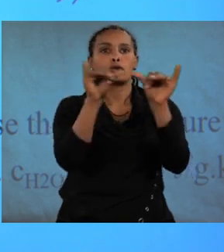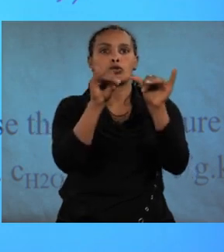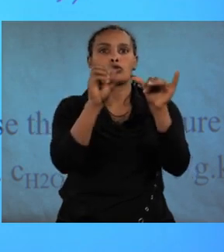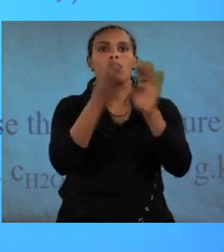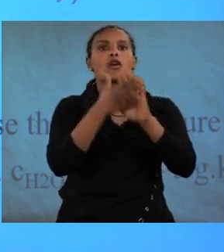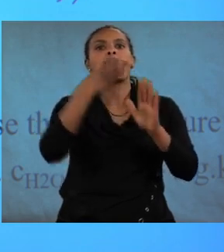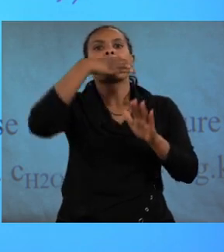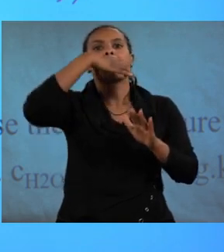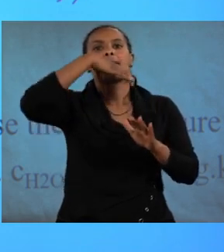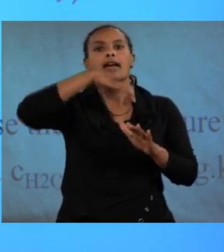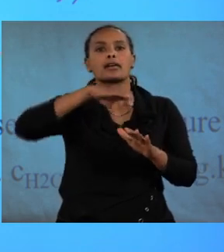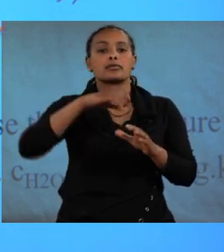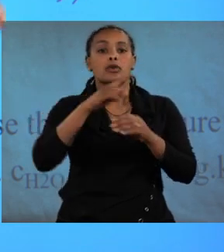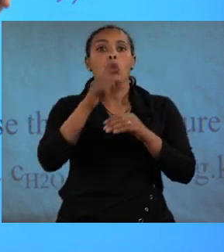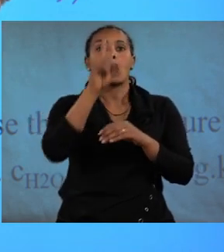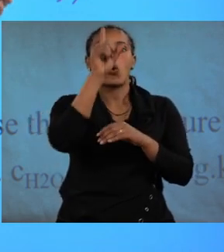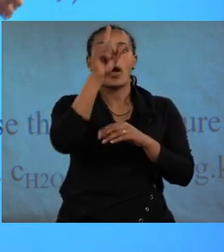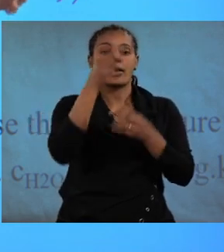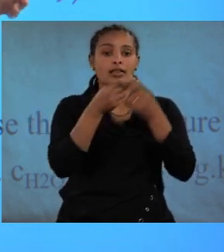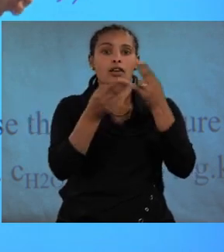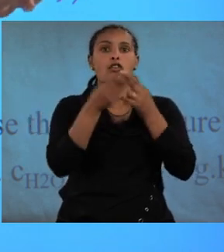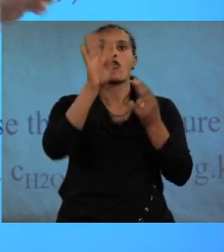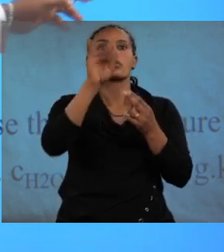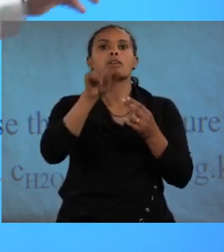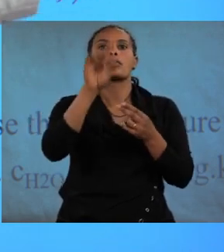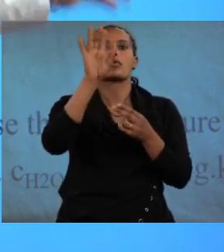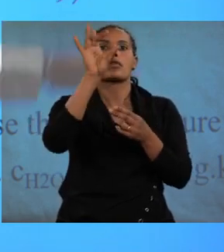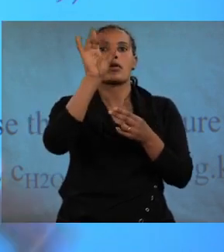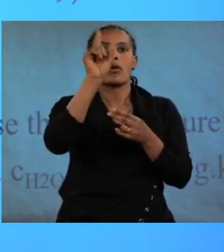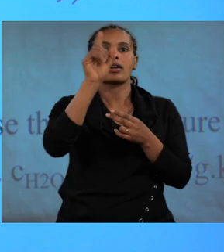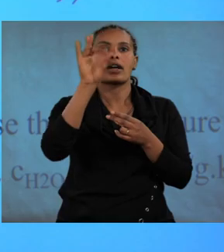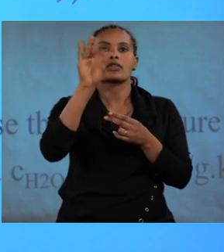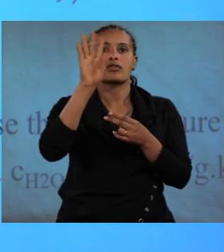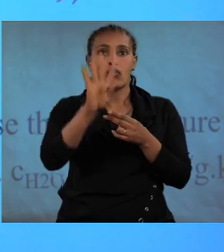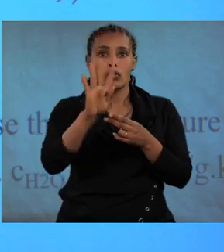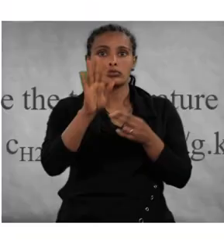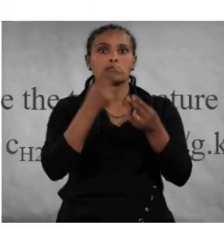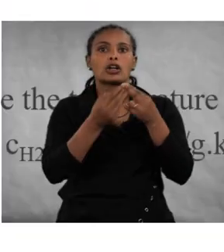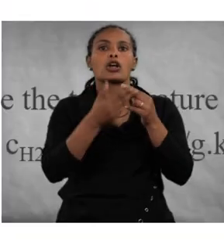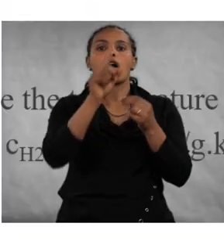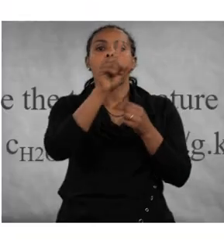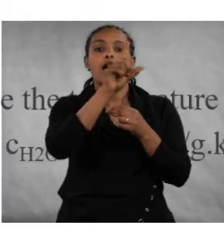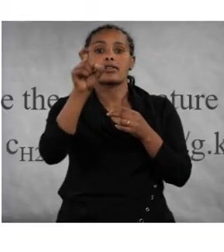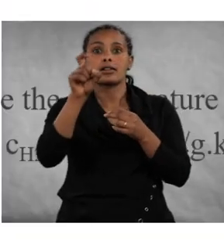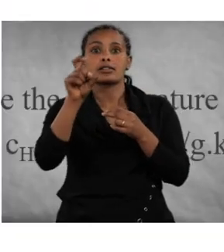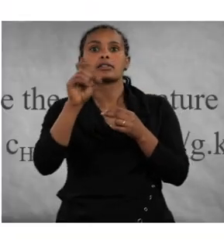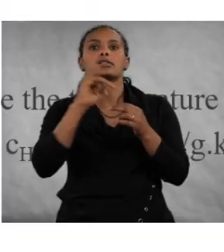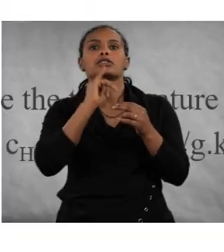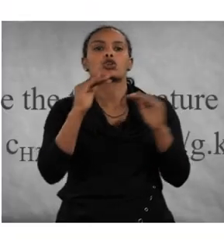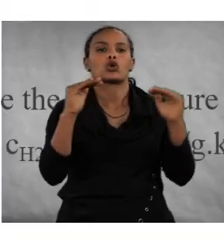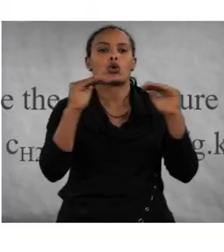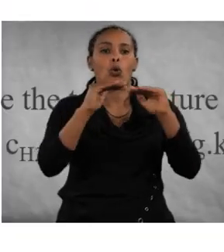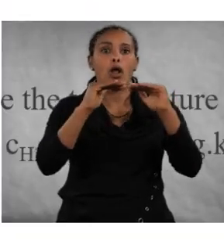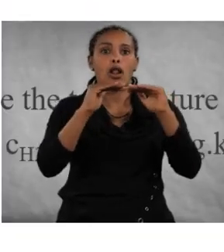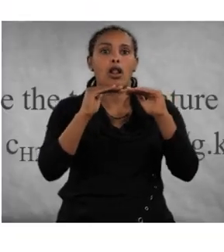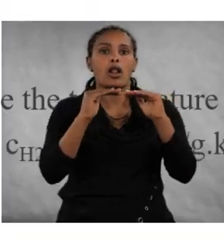heat. Therefore, 1 times 4.184 times 100 equal